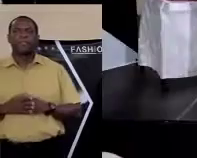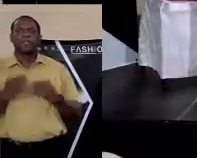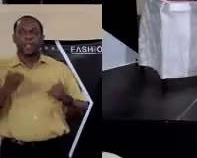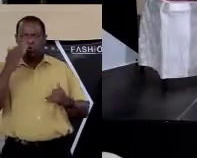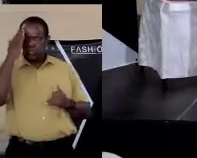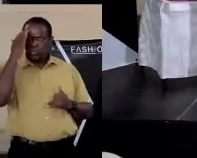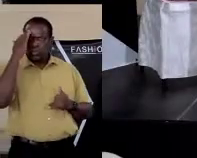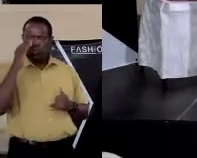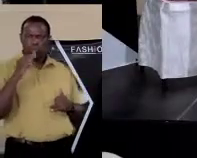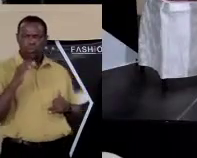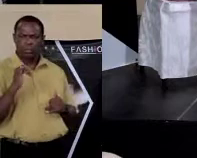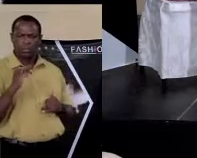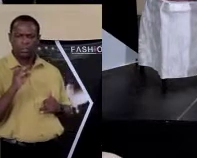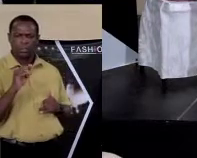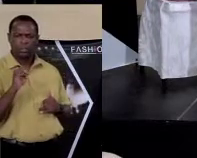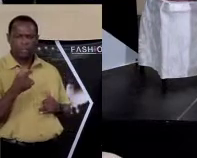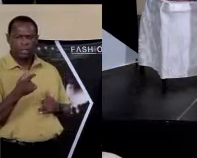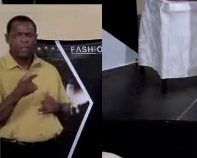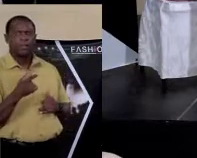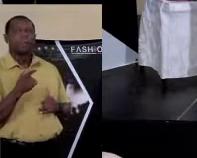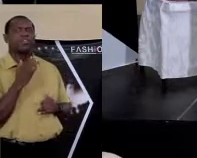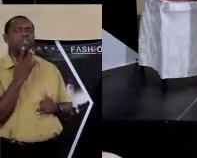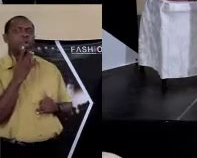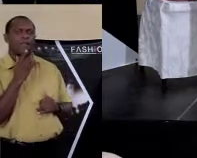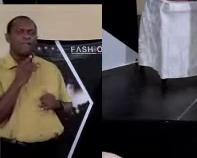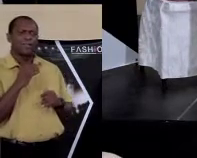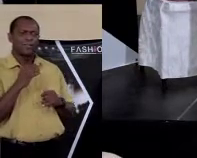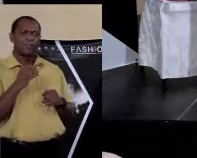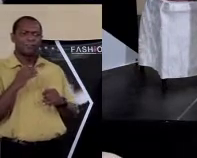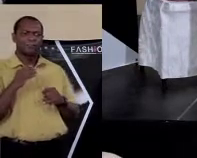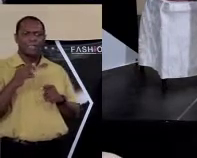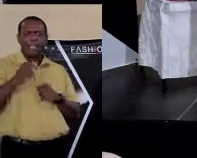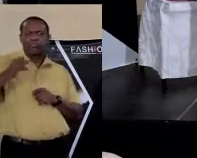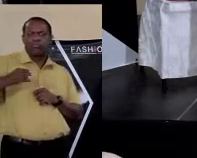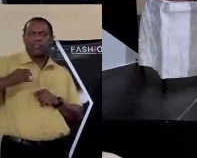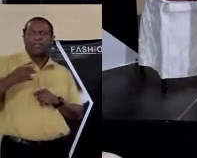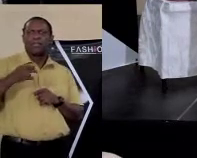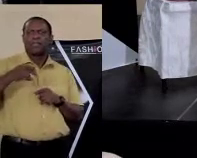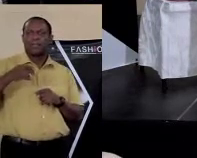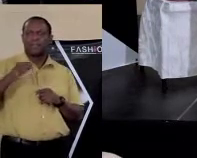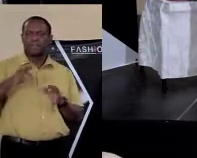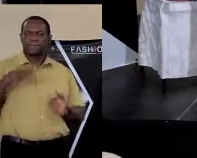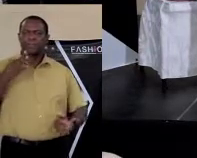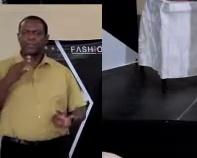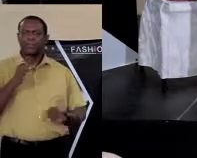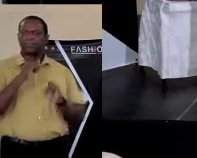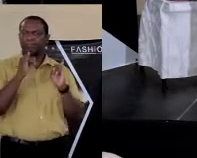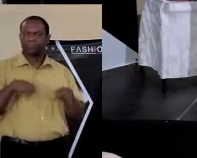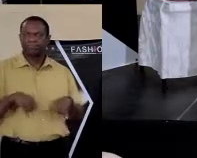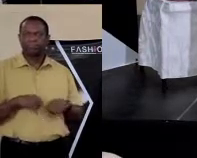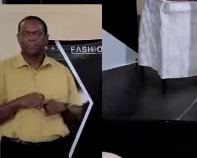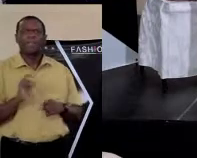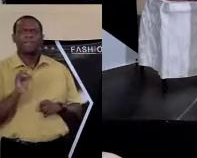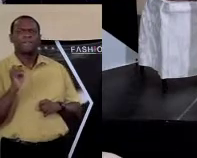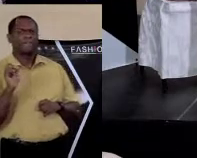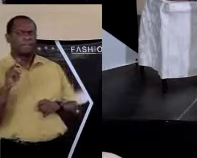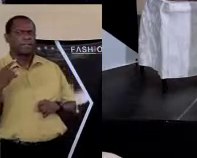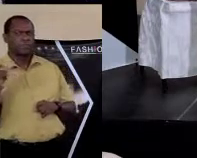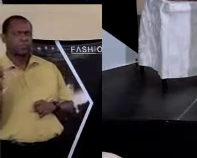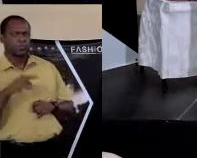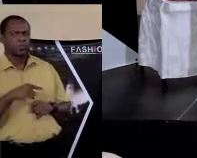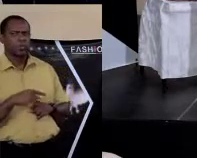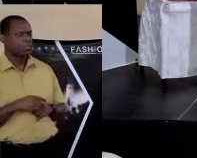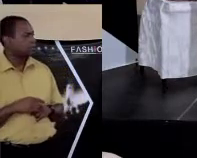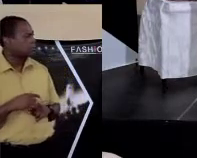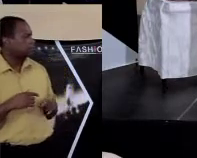Young and his very colorful tenure in the fashion industry. So our first question this morning will be